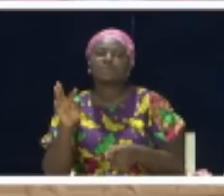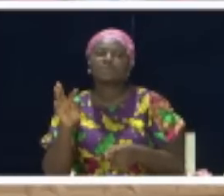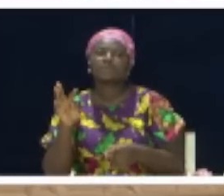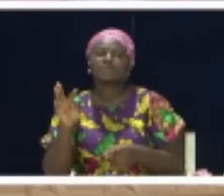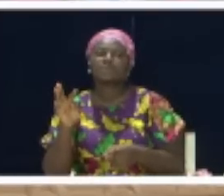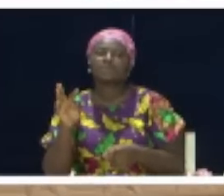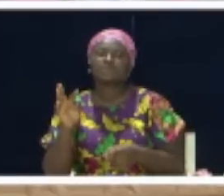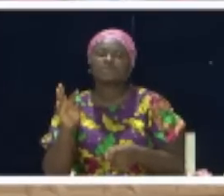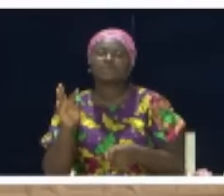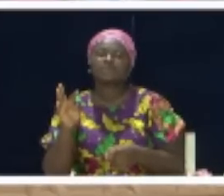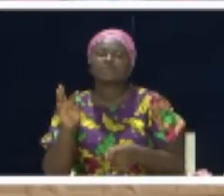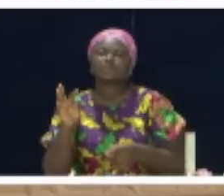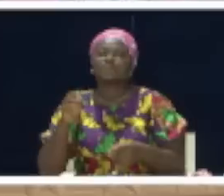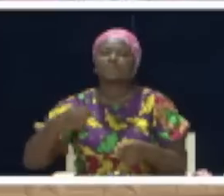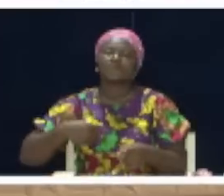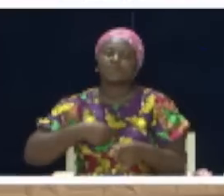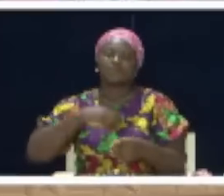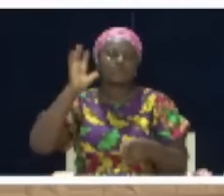You will really be blessed.